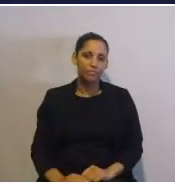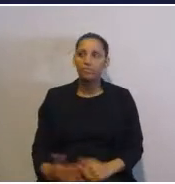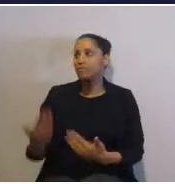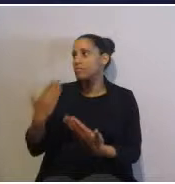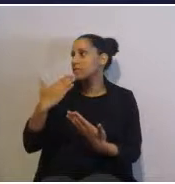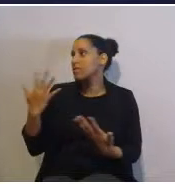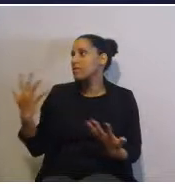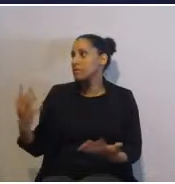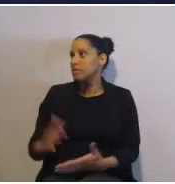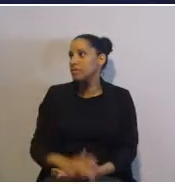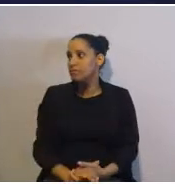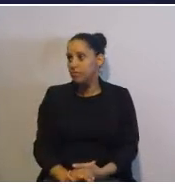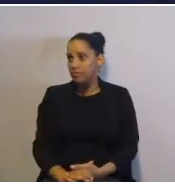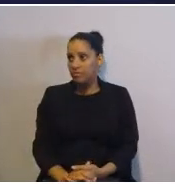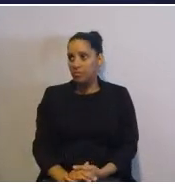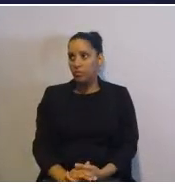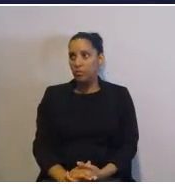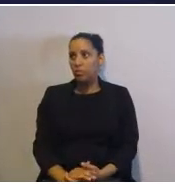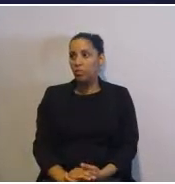much.